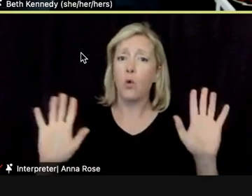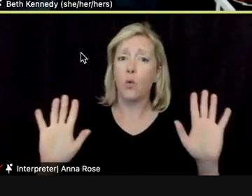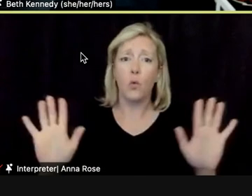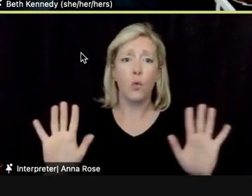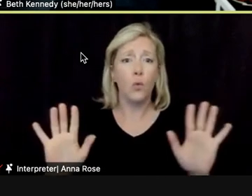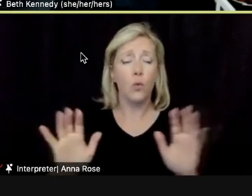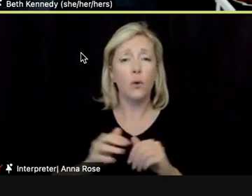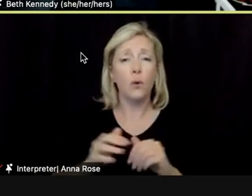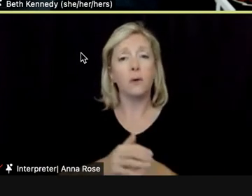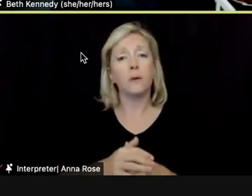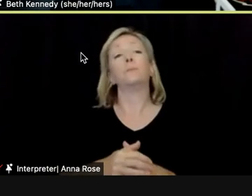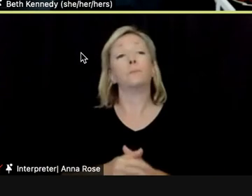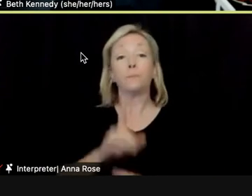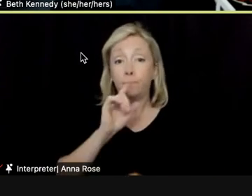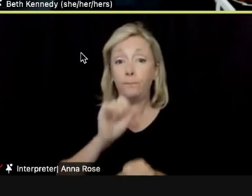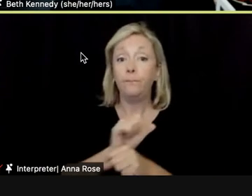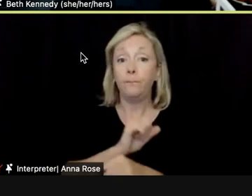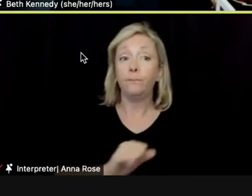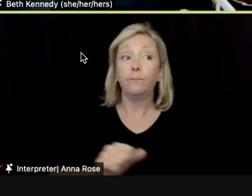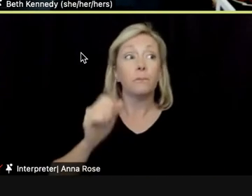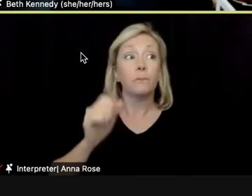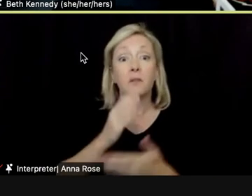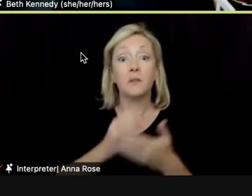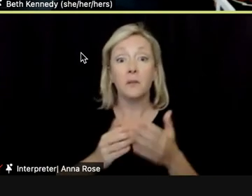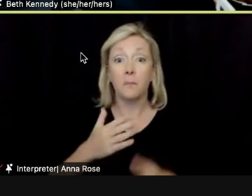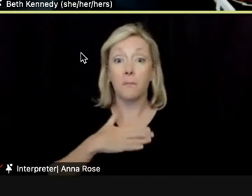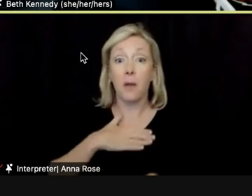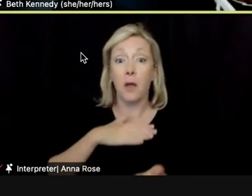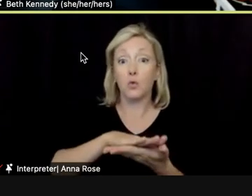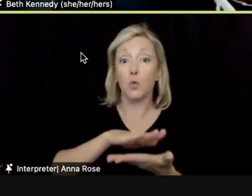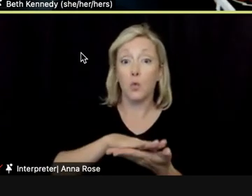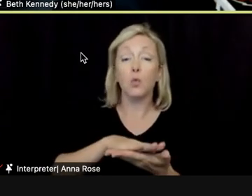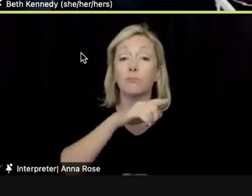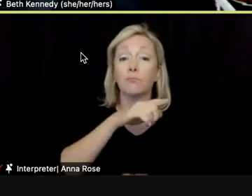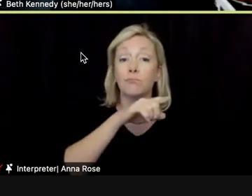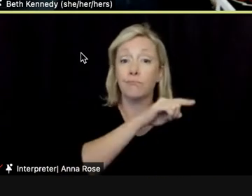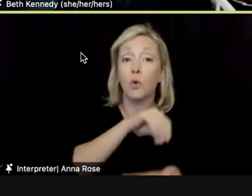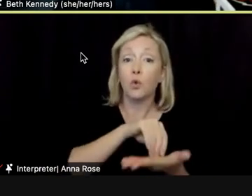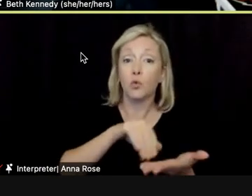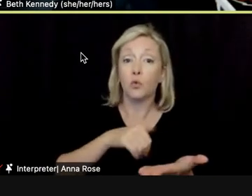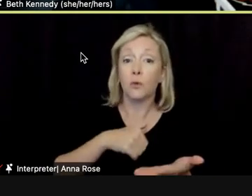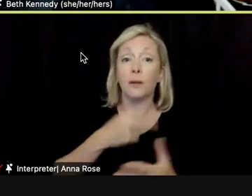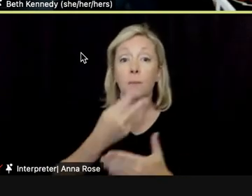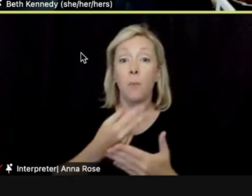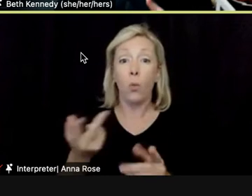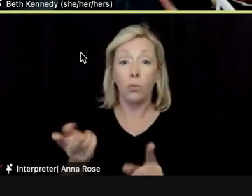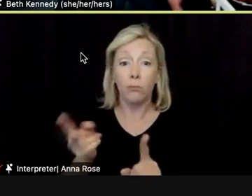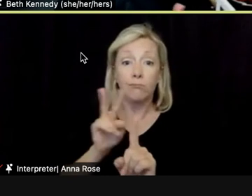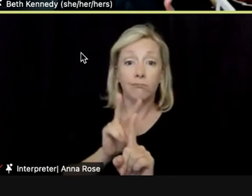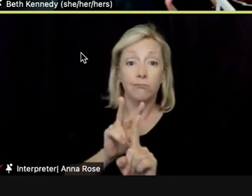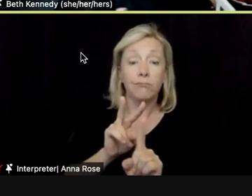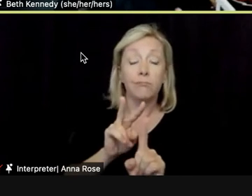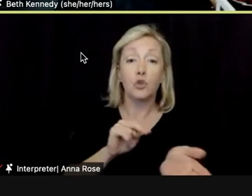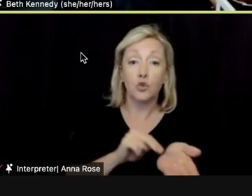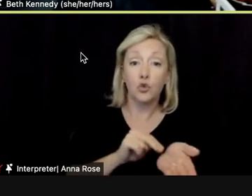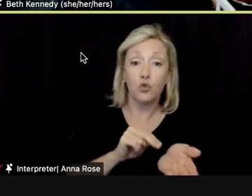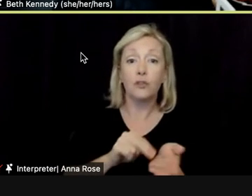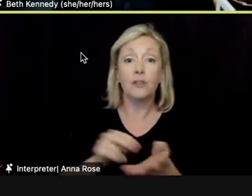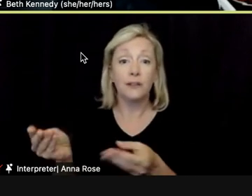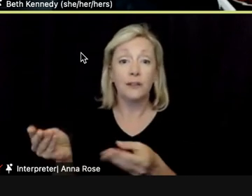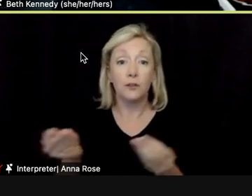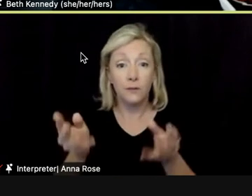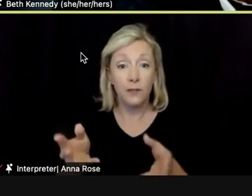I've had in schools where a student does have both a nurse and an intervener. And so they have to learn to team